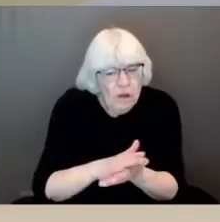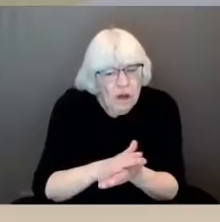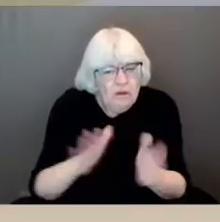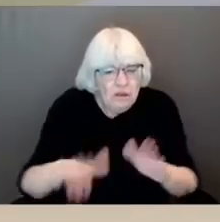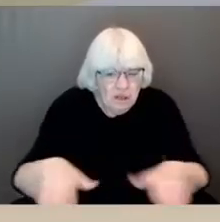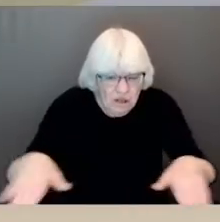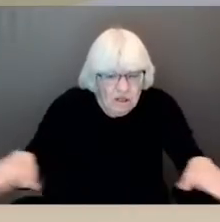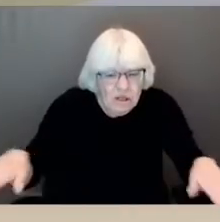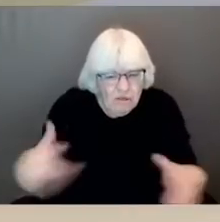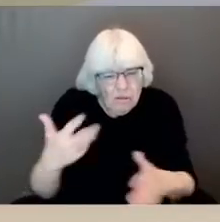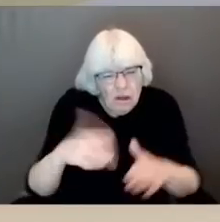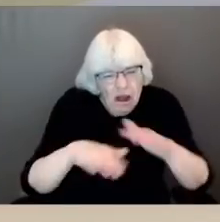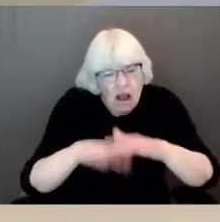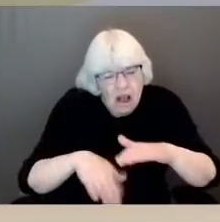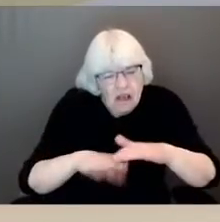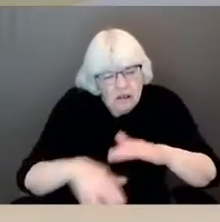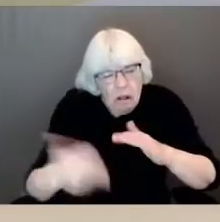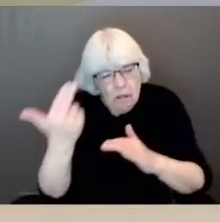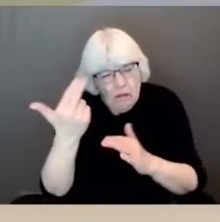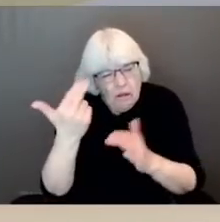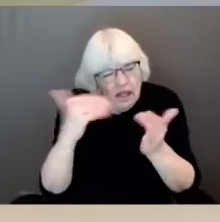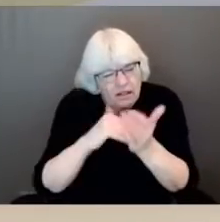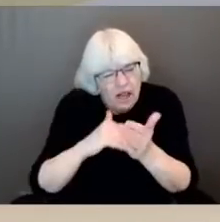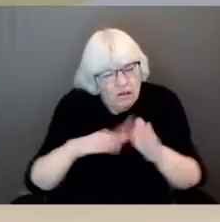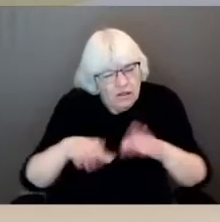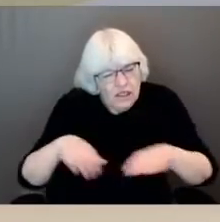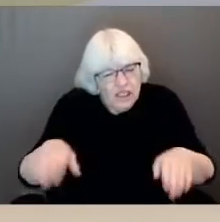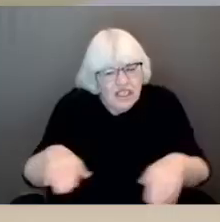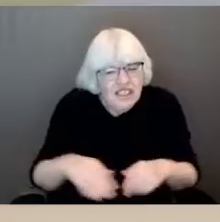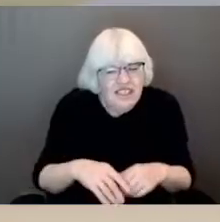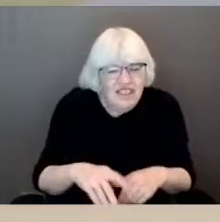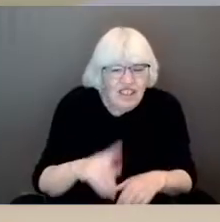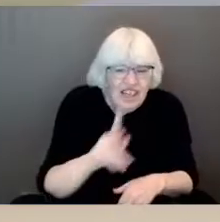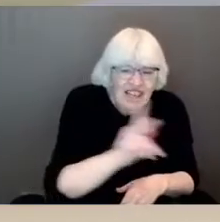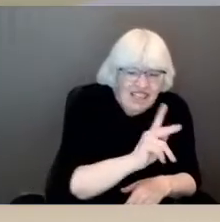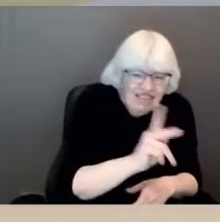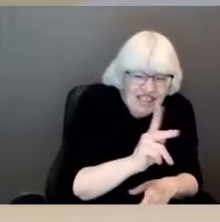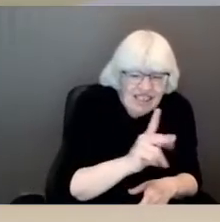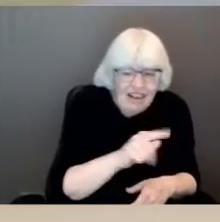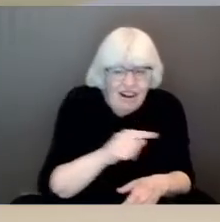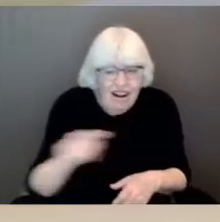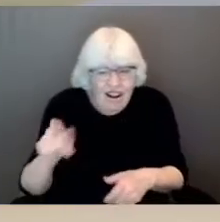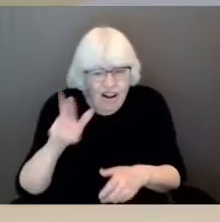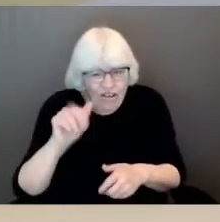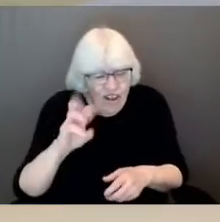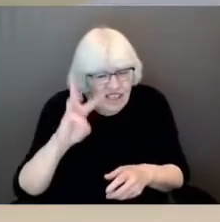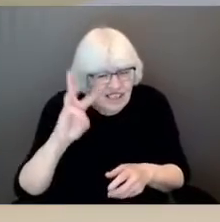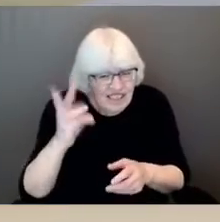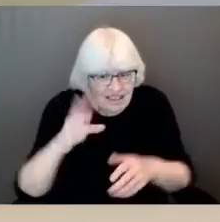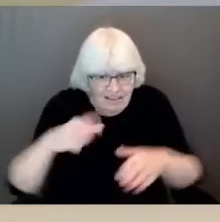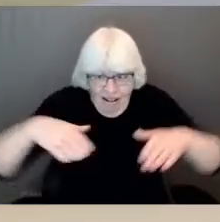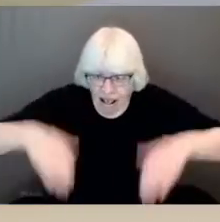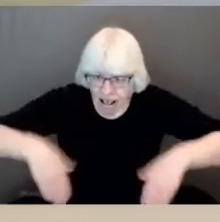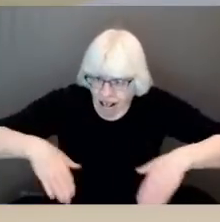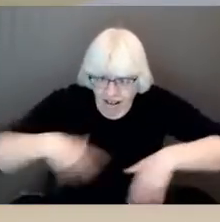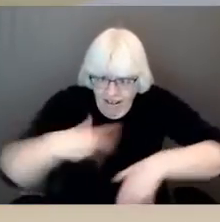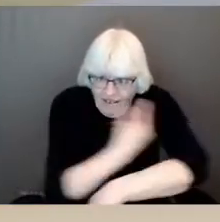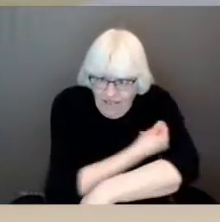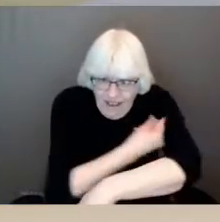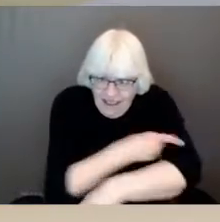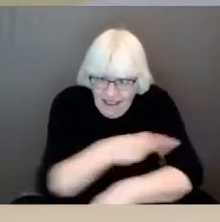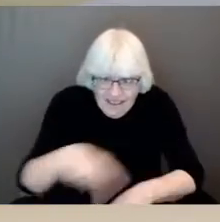13,000 children in that K to 6 who would not be vaccinated and in school. So when I heard we were able to get at